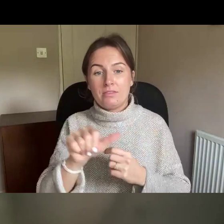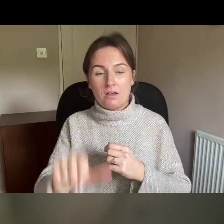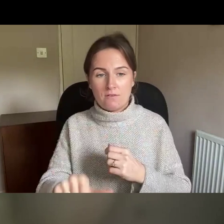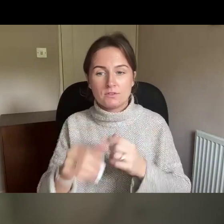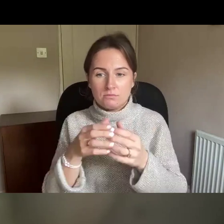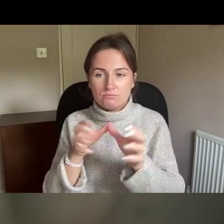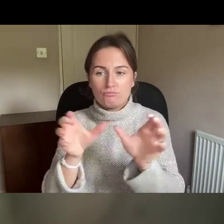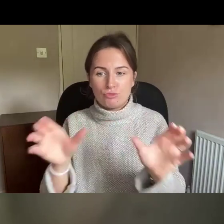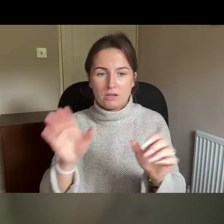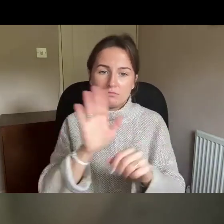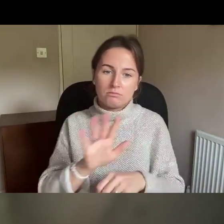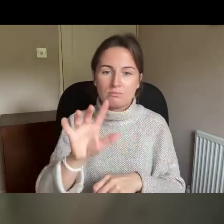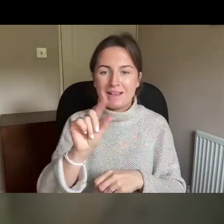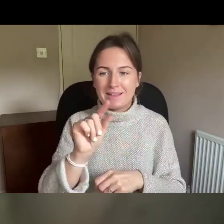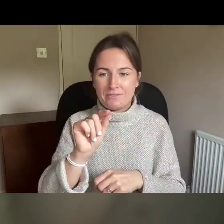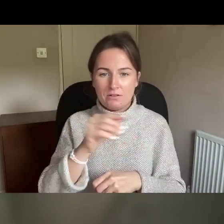11 o'clock.